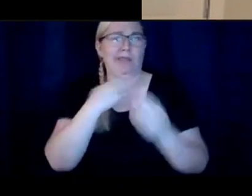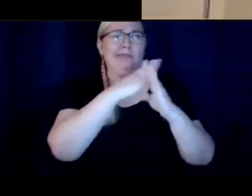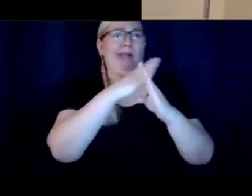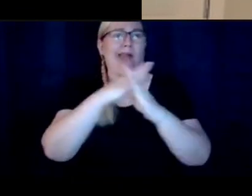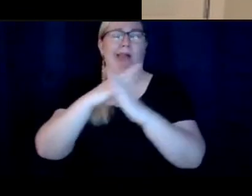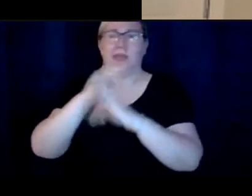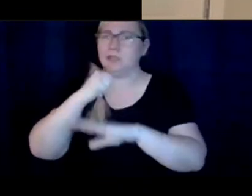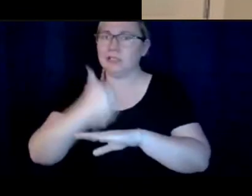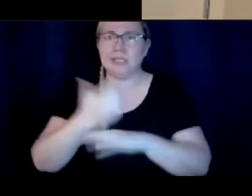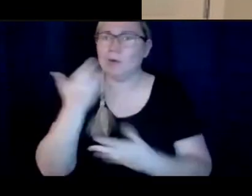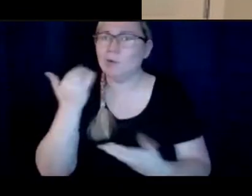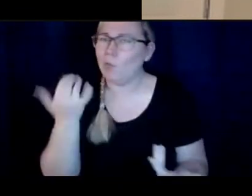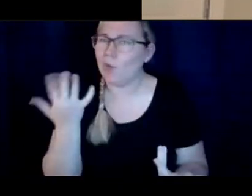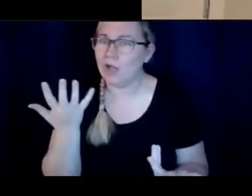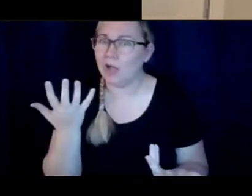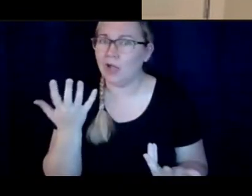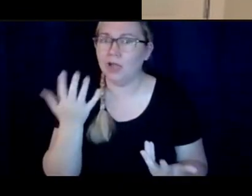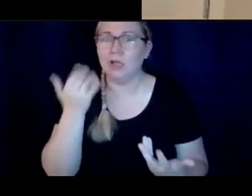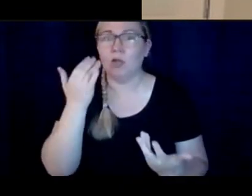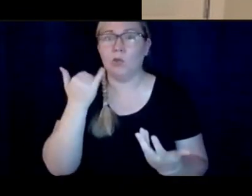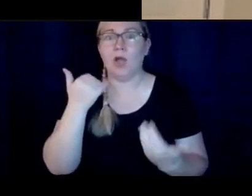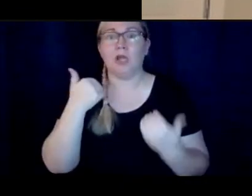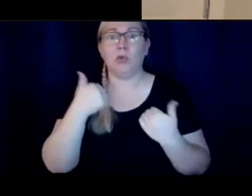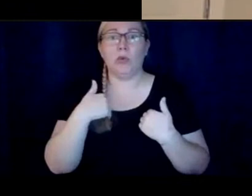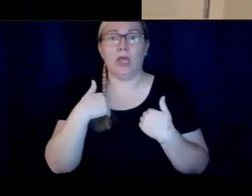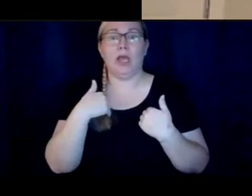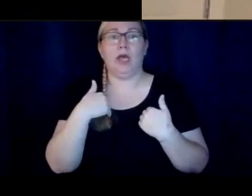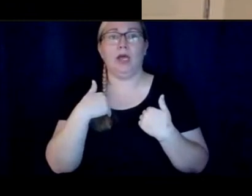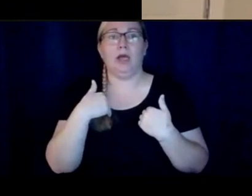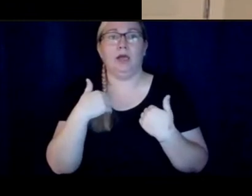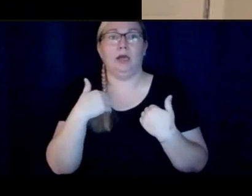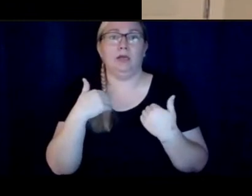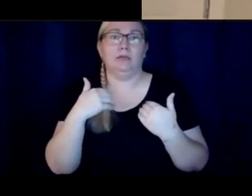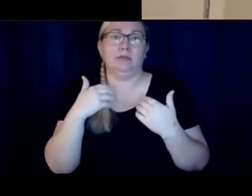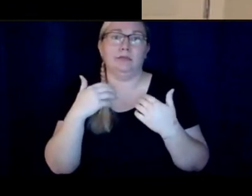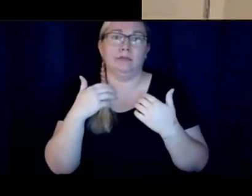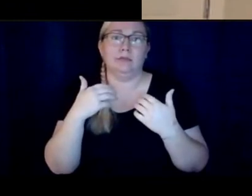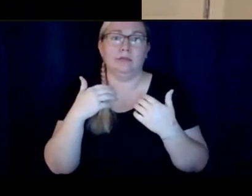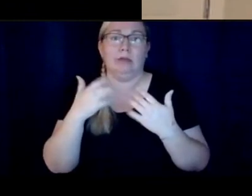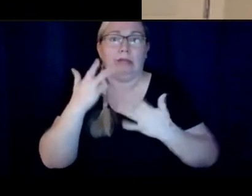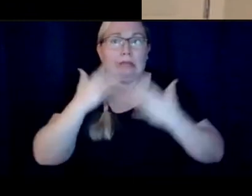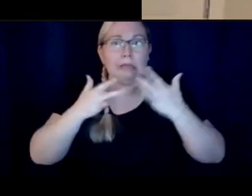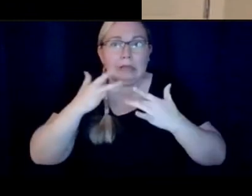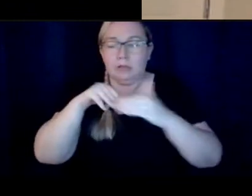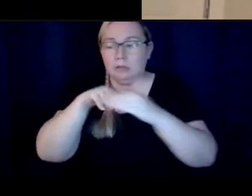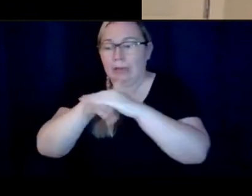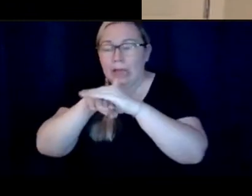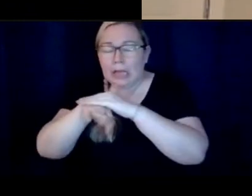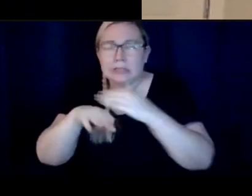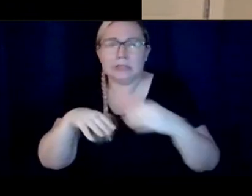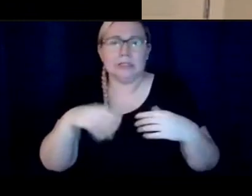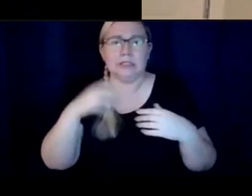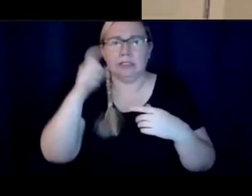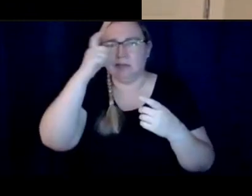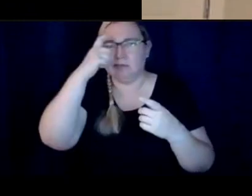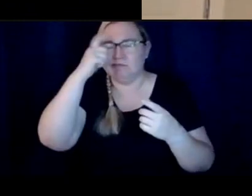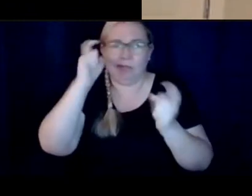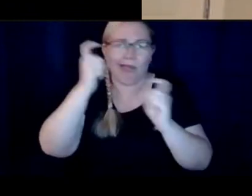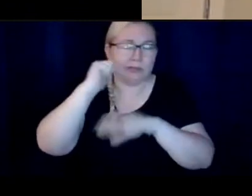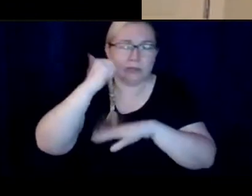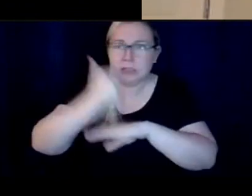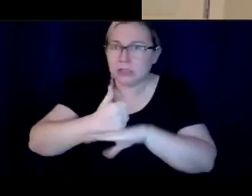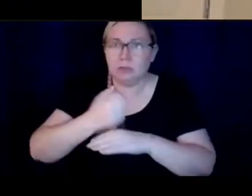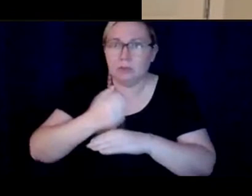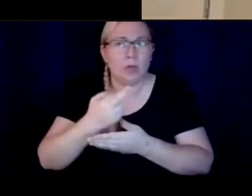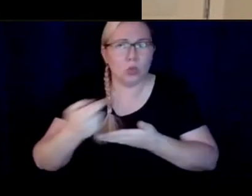place? You know, why do we have such a scarcity mindset about access, right? I think,